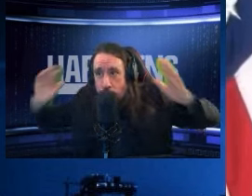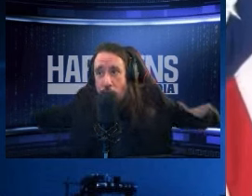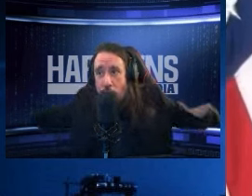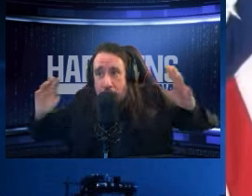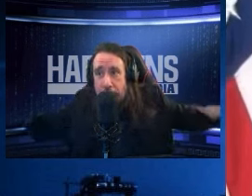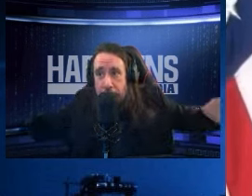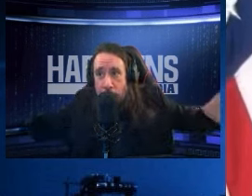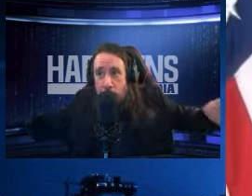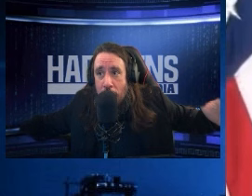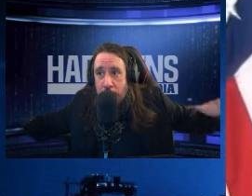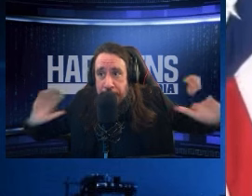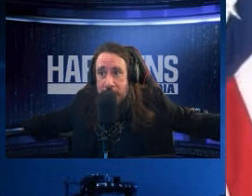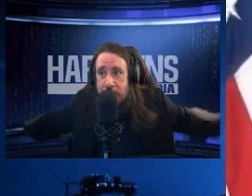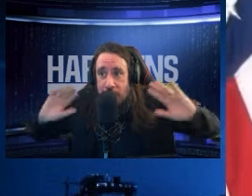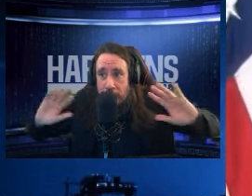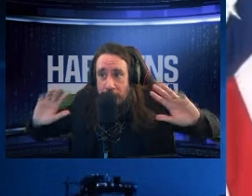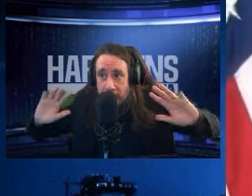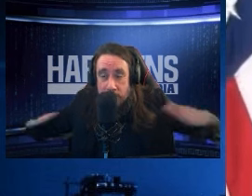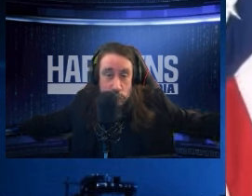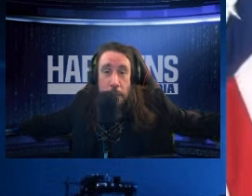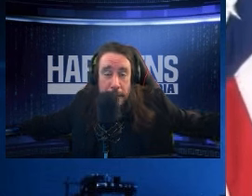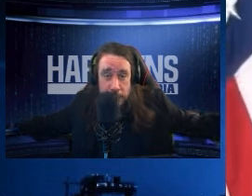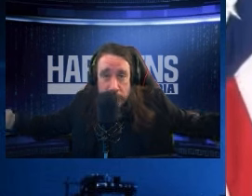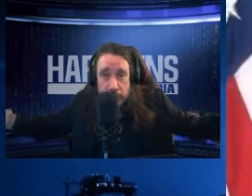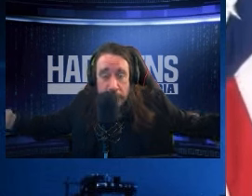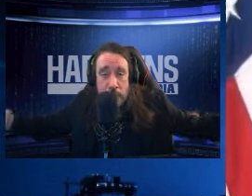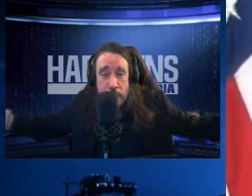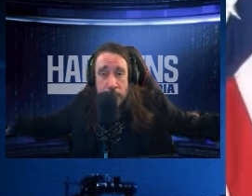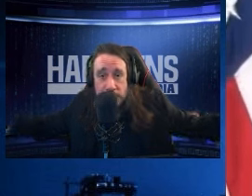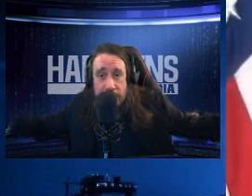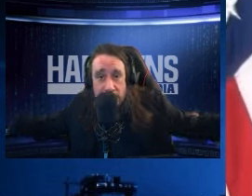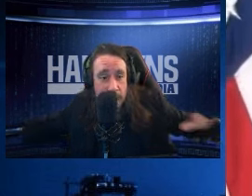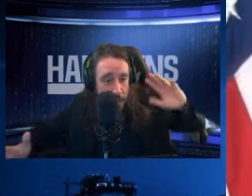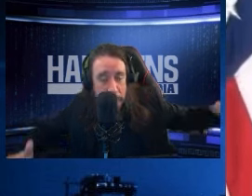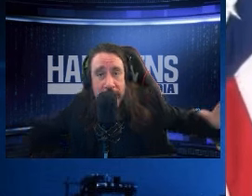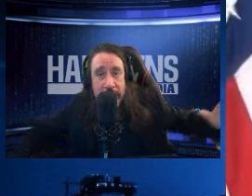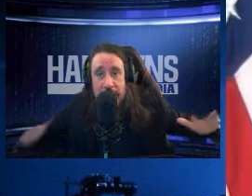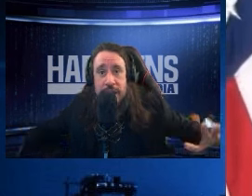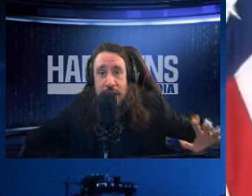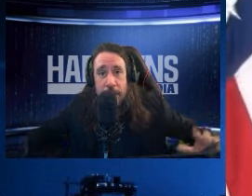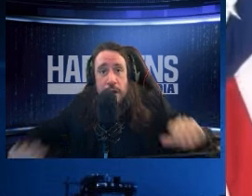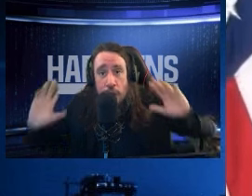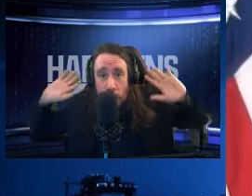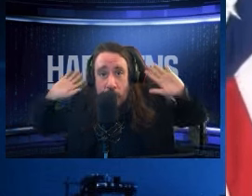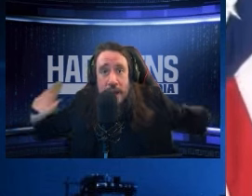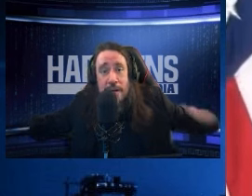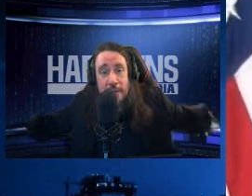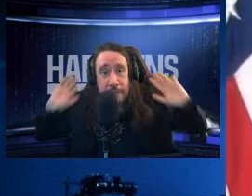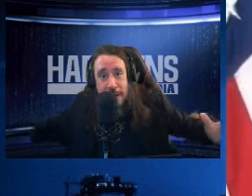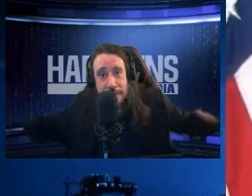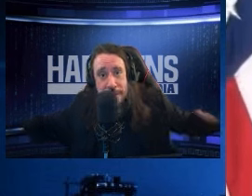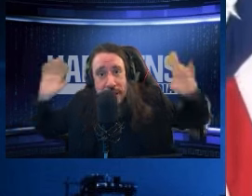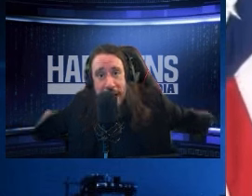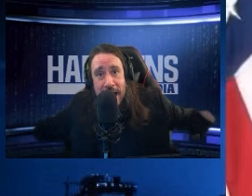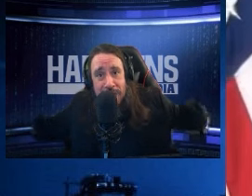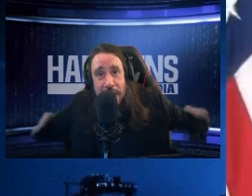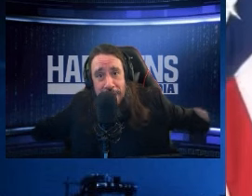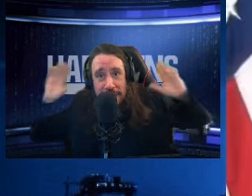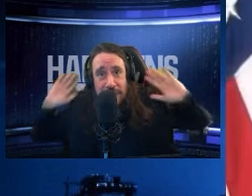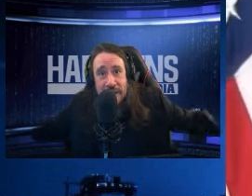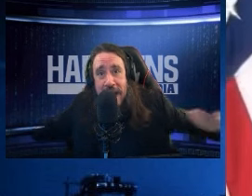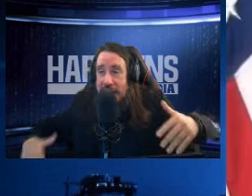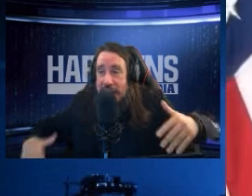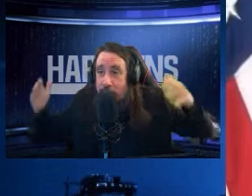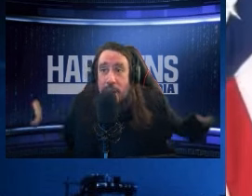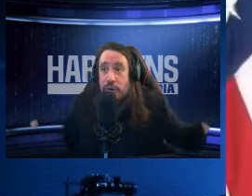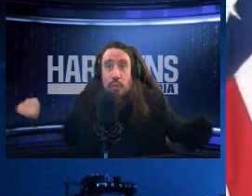So many people are defending somebody, two people to be more precise, Biden and Kamala, who are not fit for the highest office of the